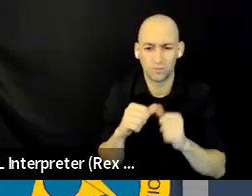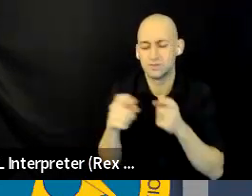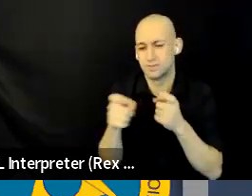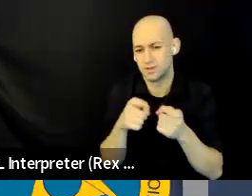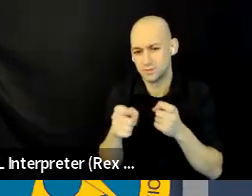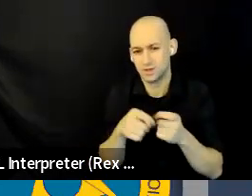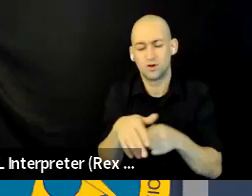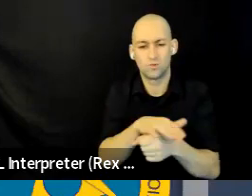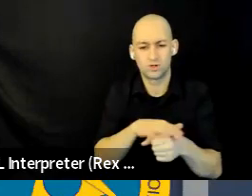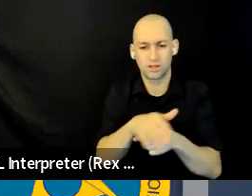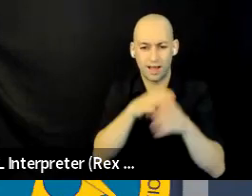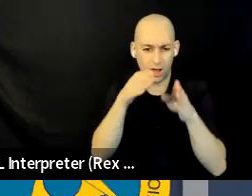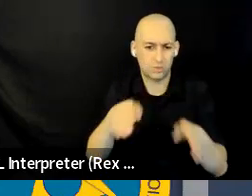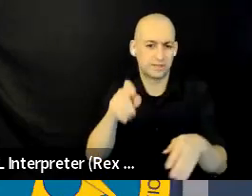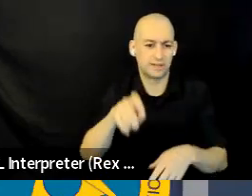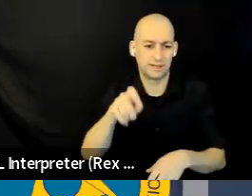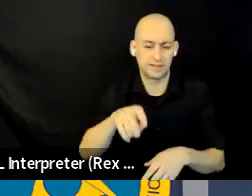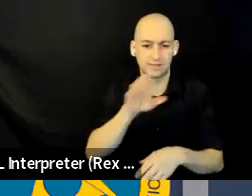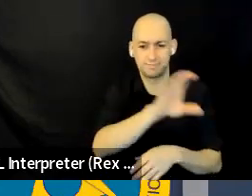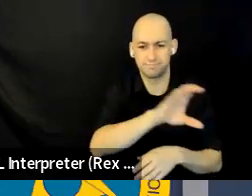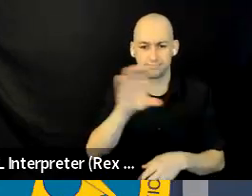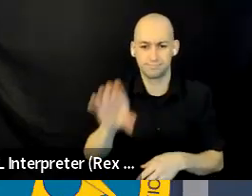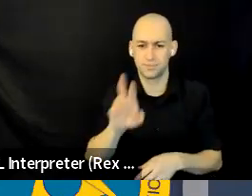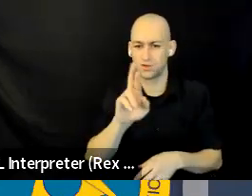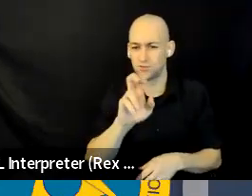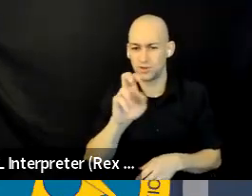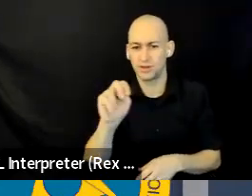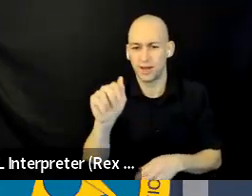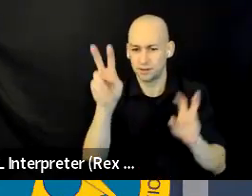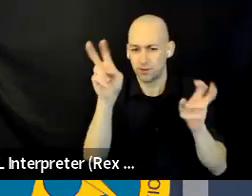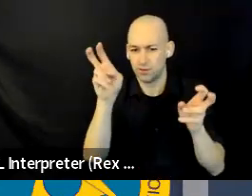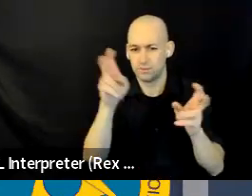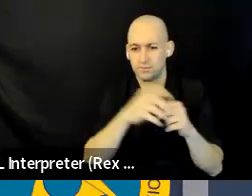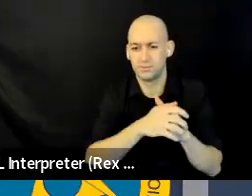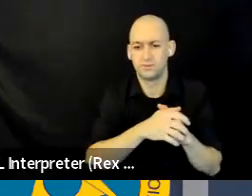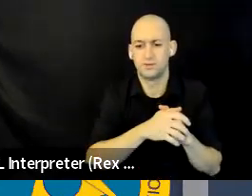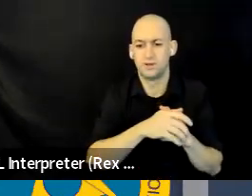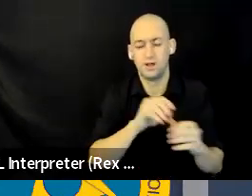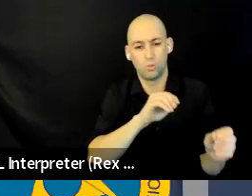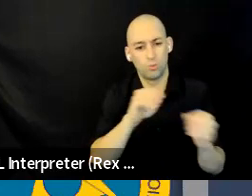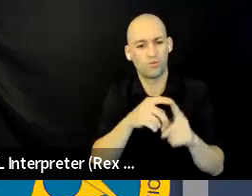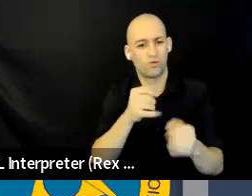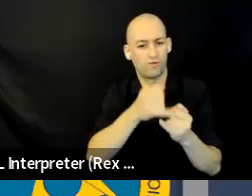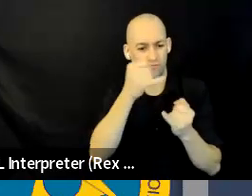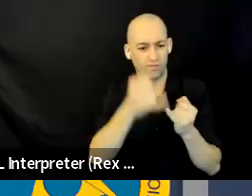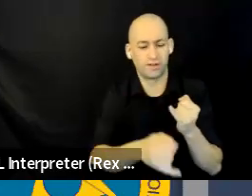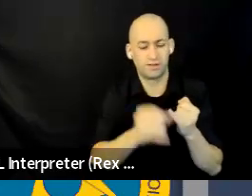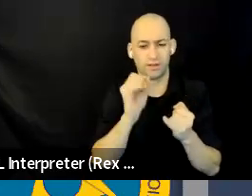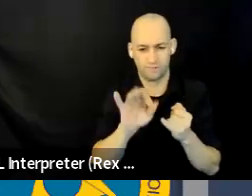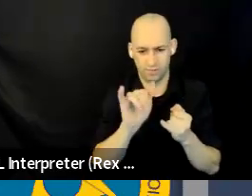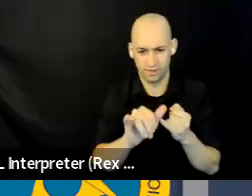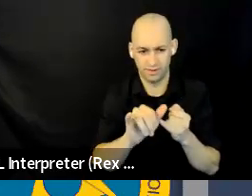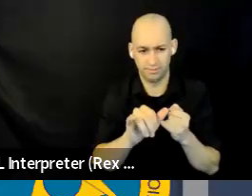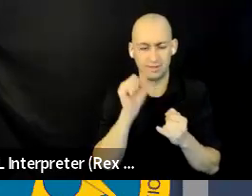Regional Housing Needs Allocation, better known as RHNA. As we move towards finalization, Commission staff, along with